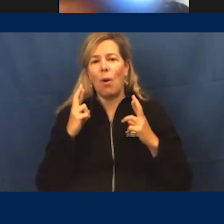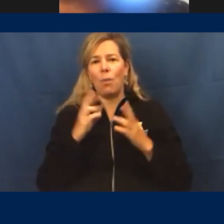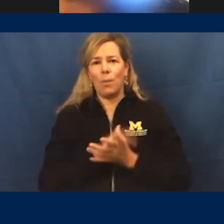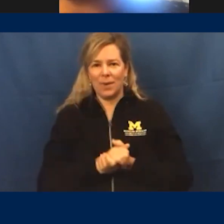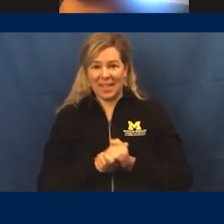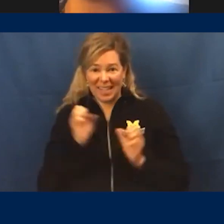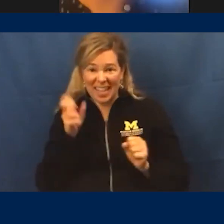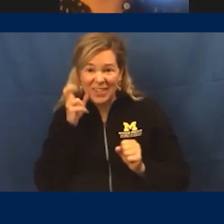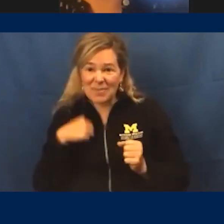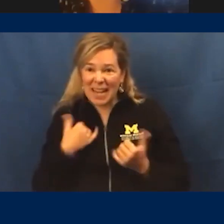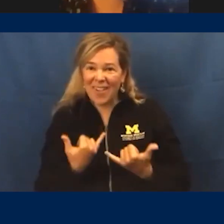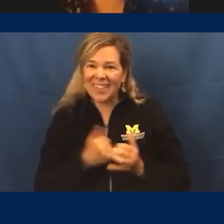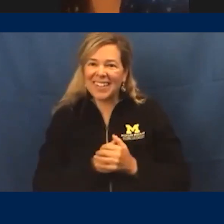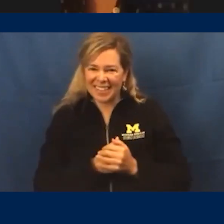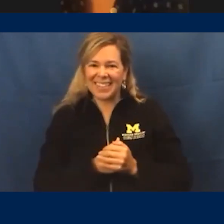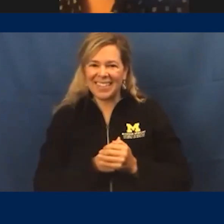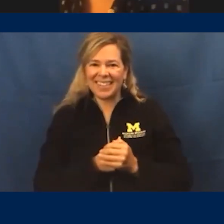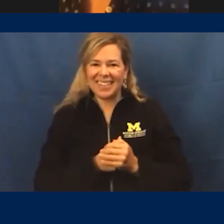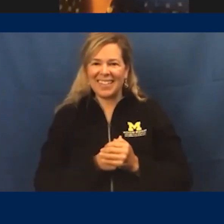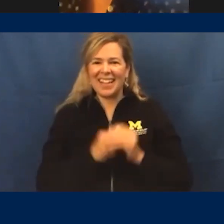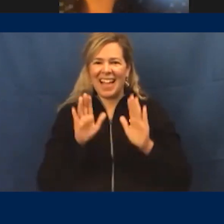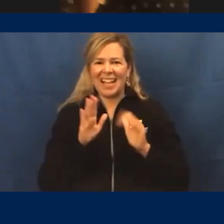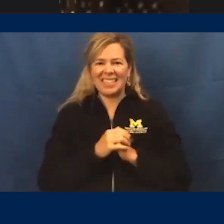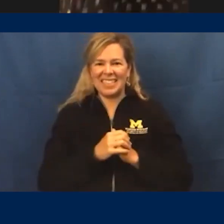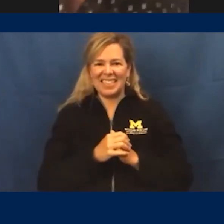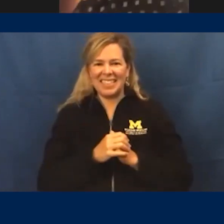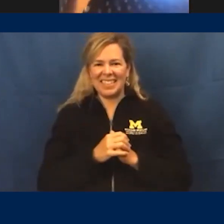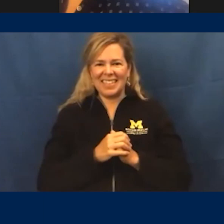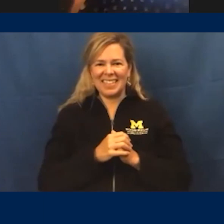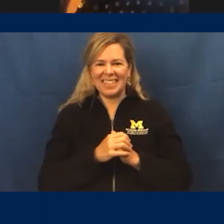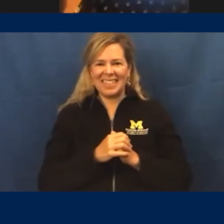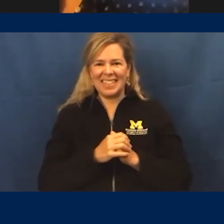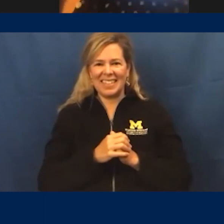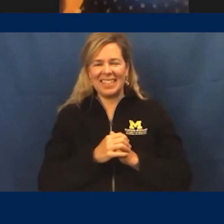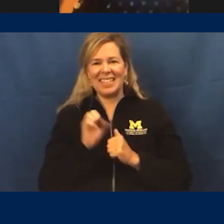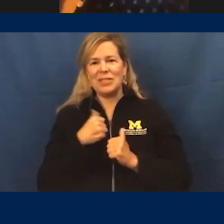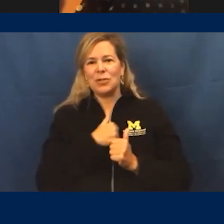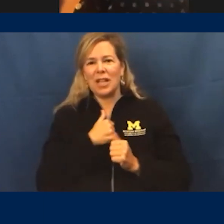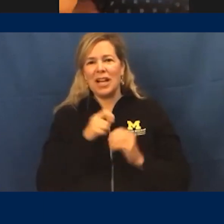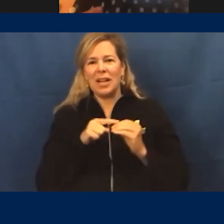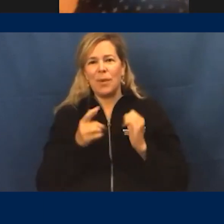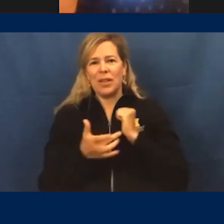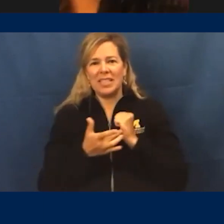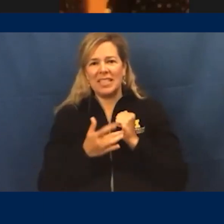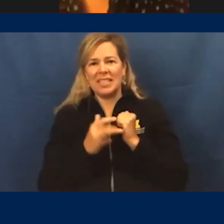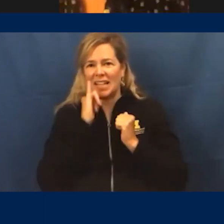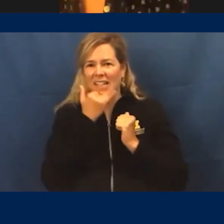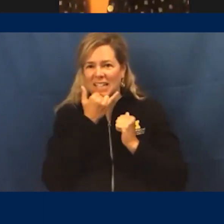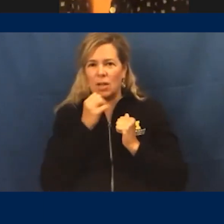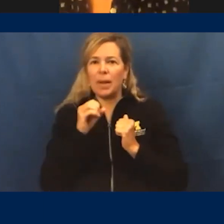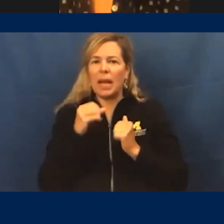can you hear me now? Yes. Excellent, yes, okay. So sorry about the technical glitches, and I so